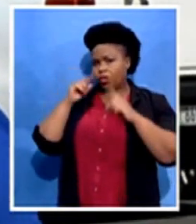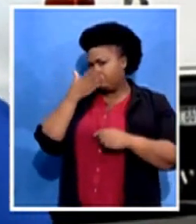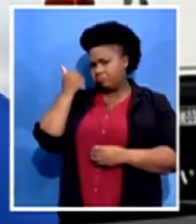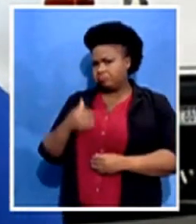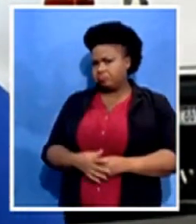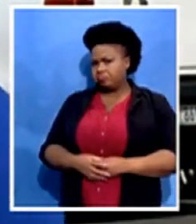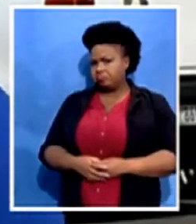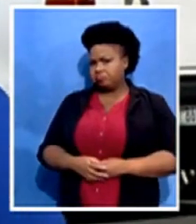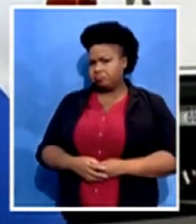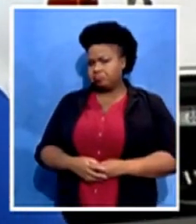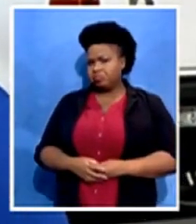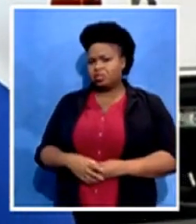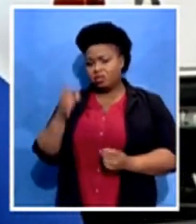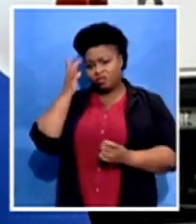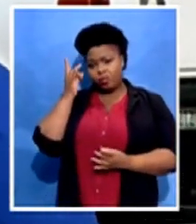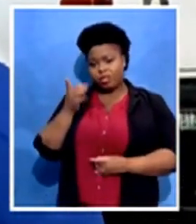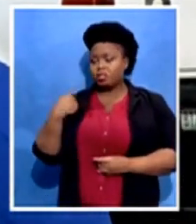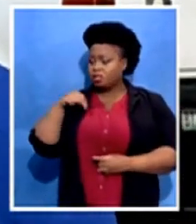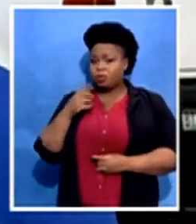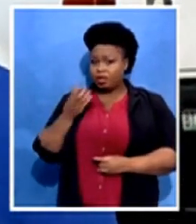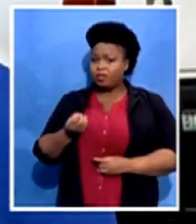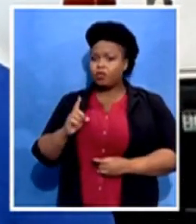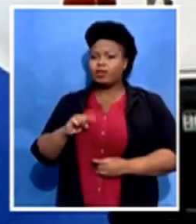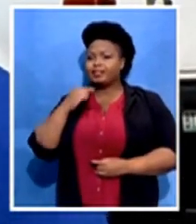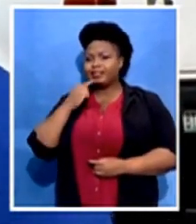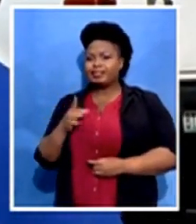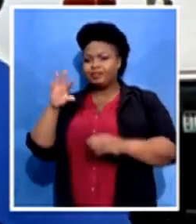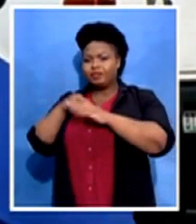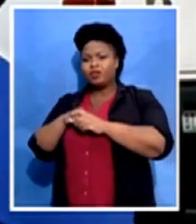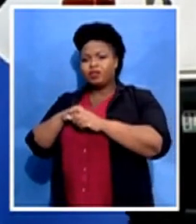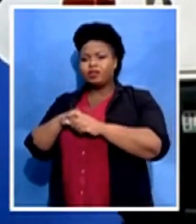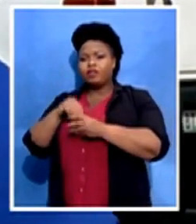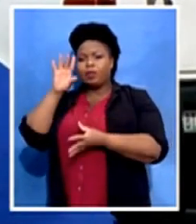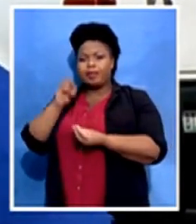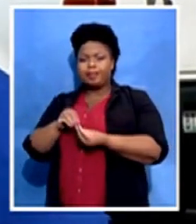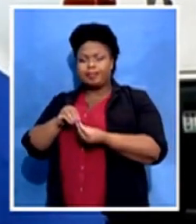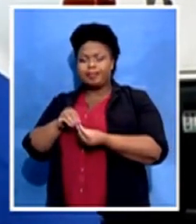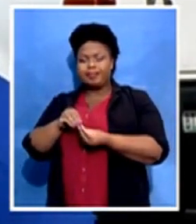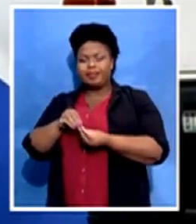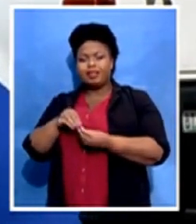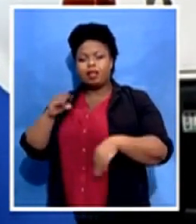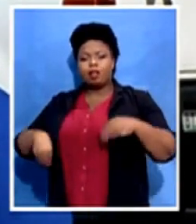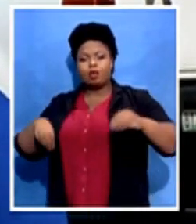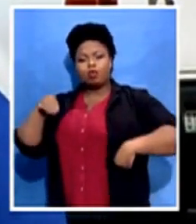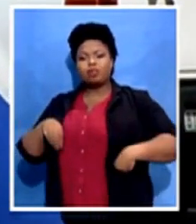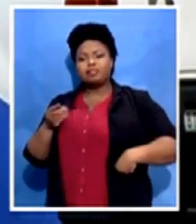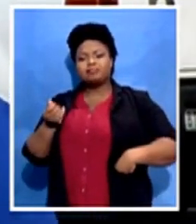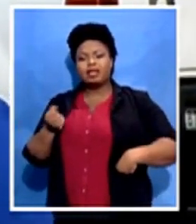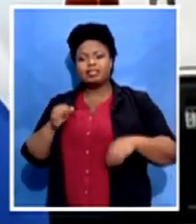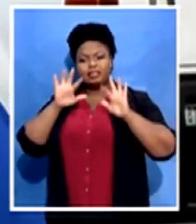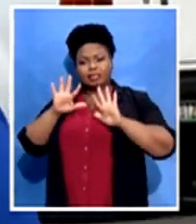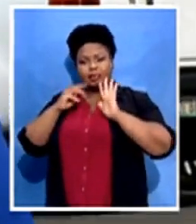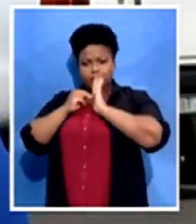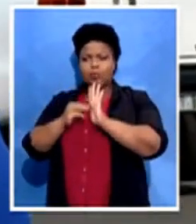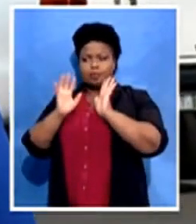so far is that they embezzled, they are alleged to have embezzled a sum of 10 million rands. I thank you so much, ma'am. I